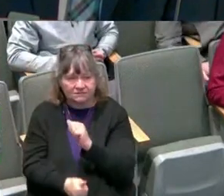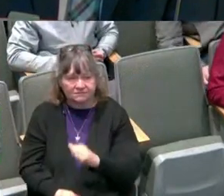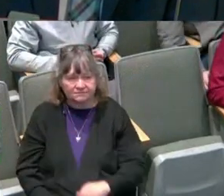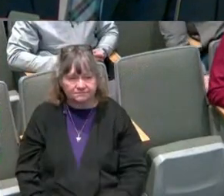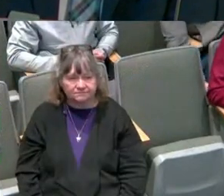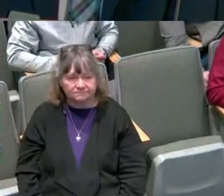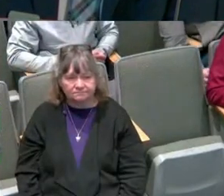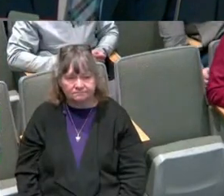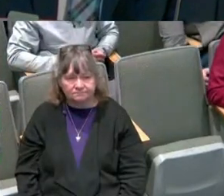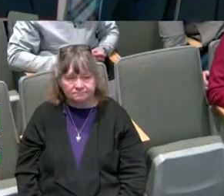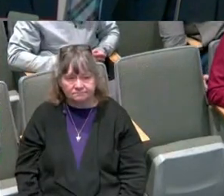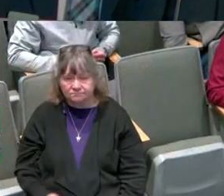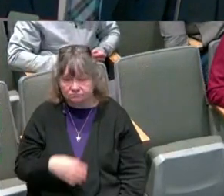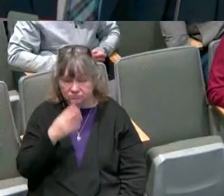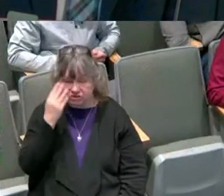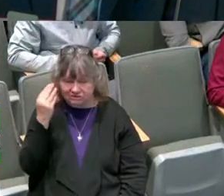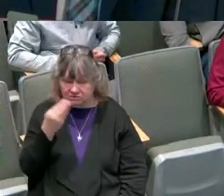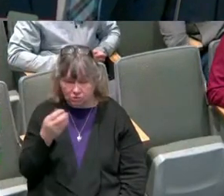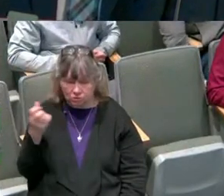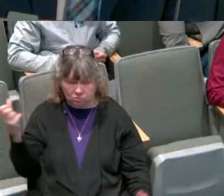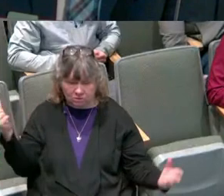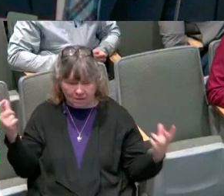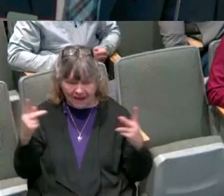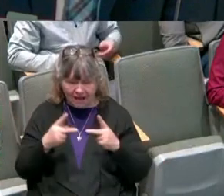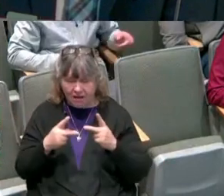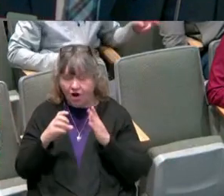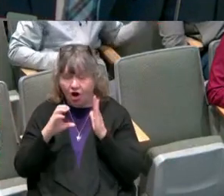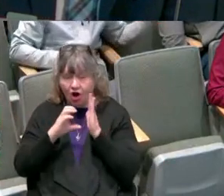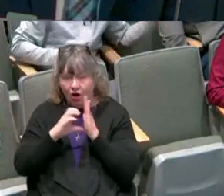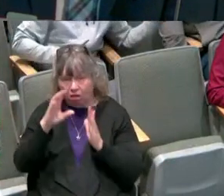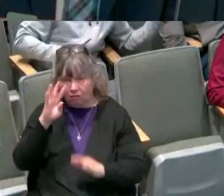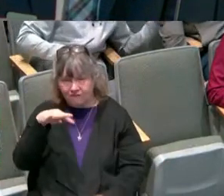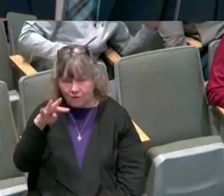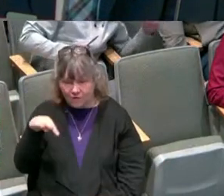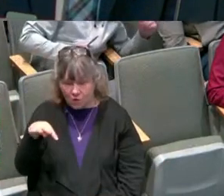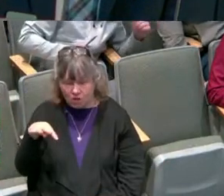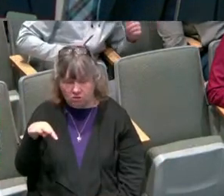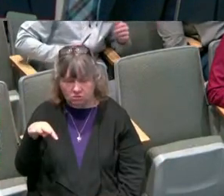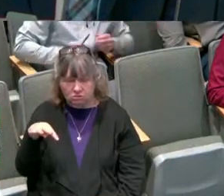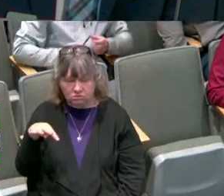so just to come back to article 44